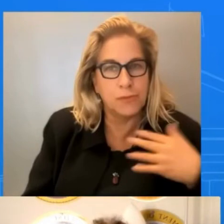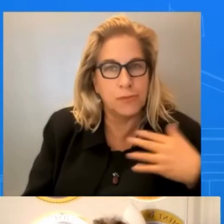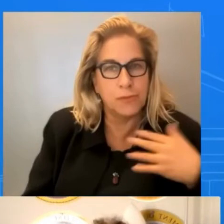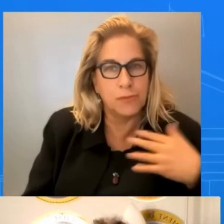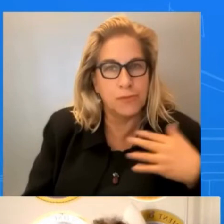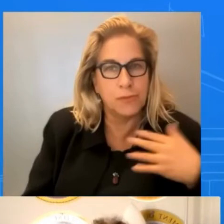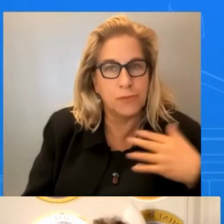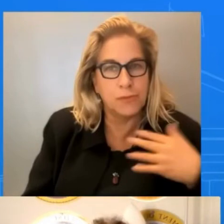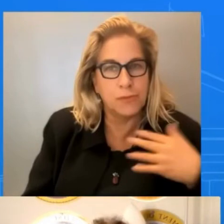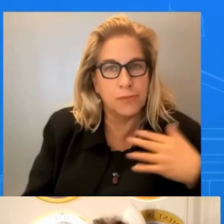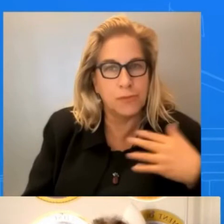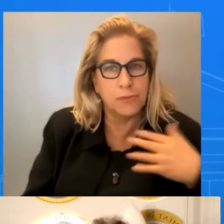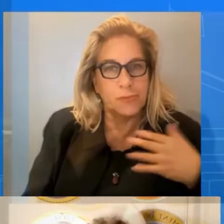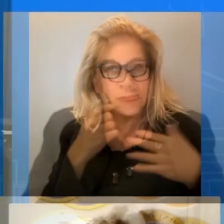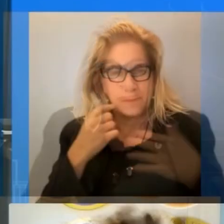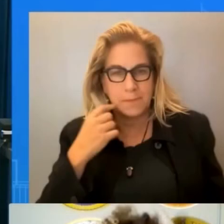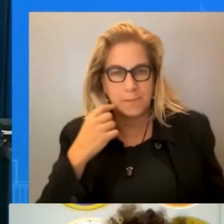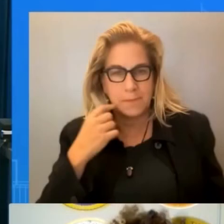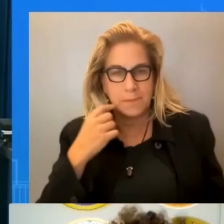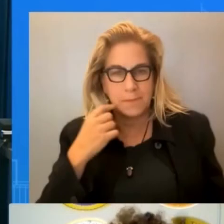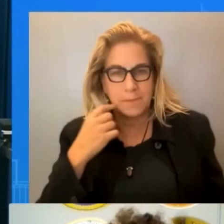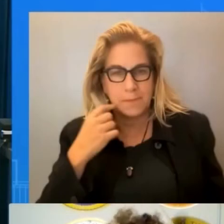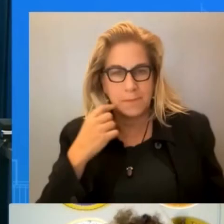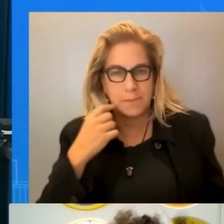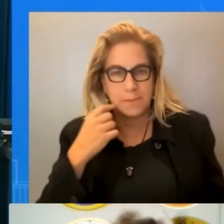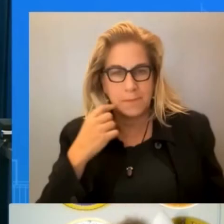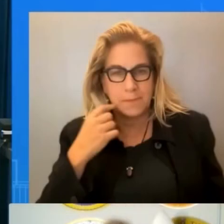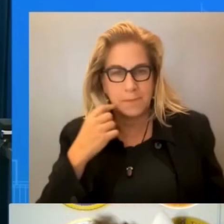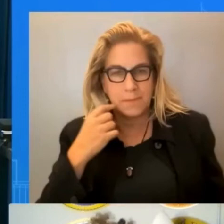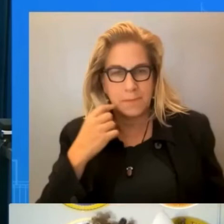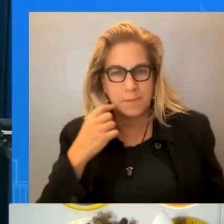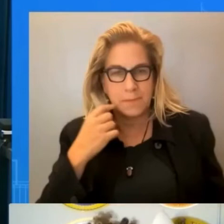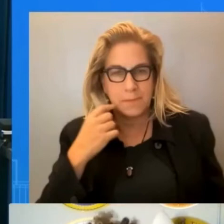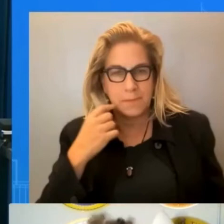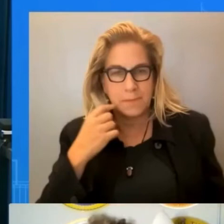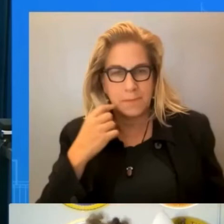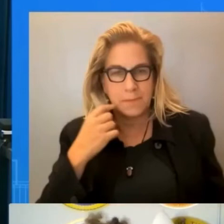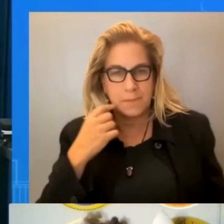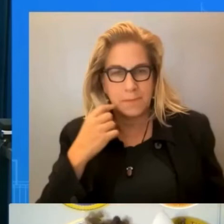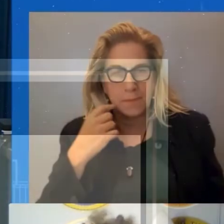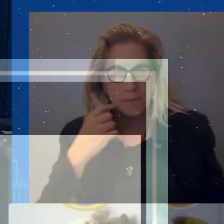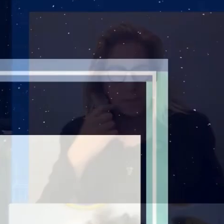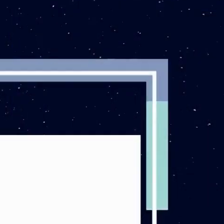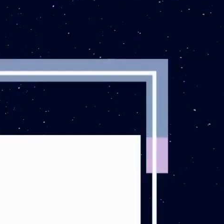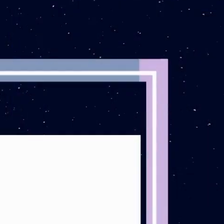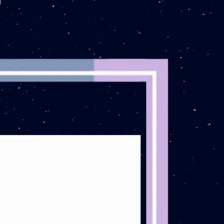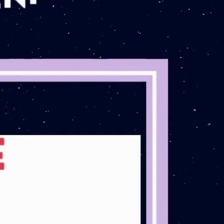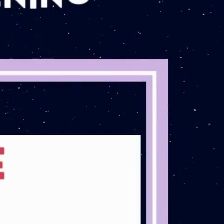Inclusion and diversity. Yeah.